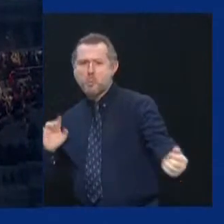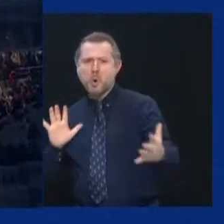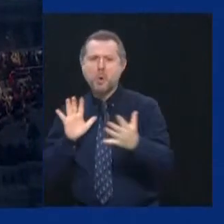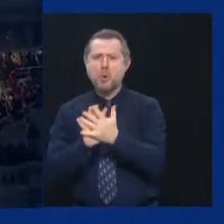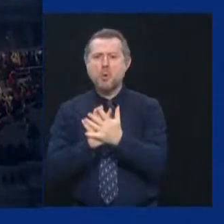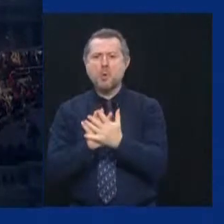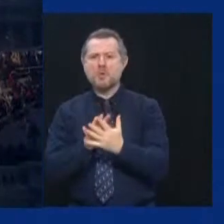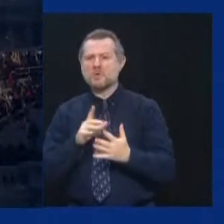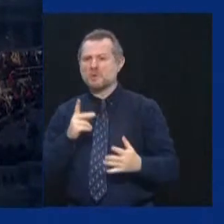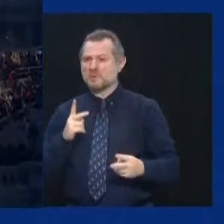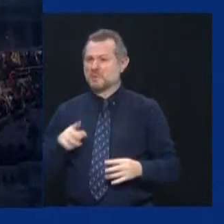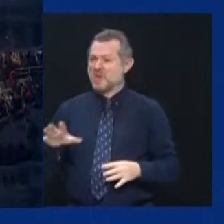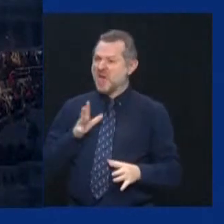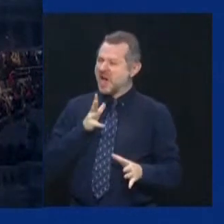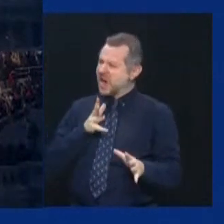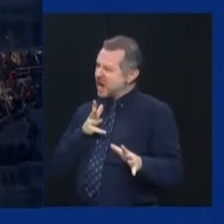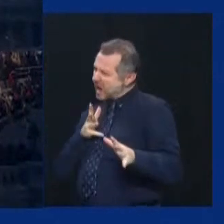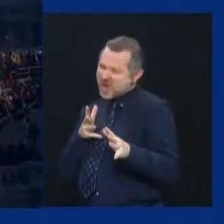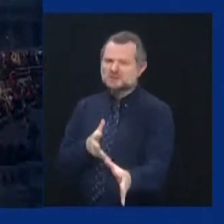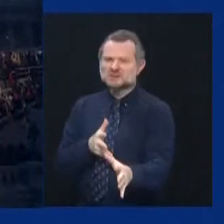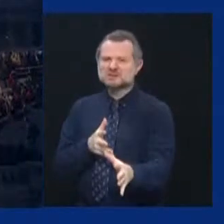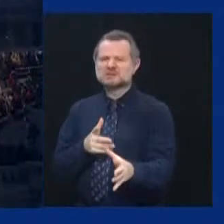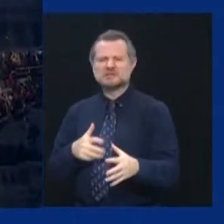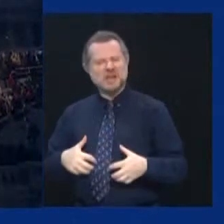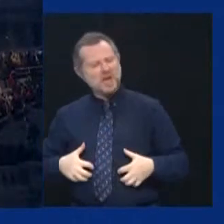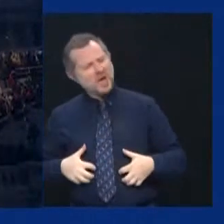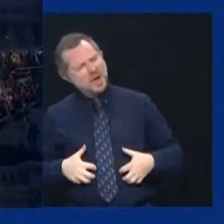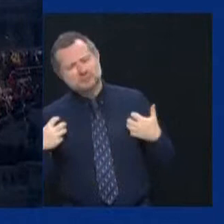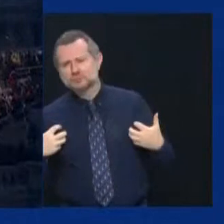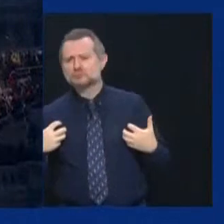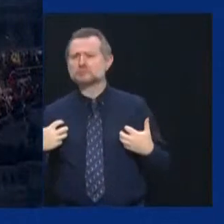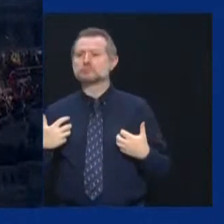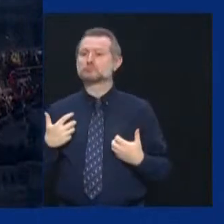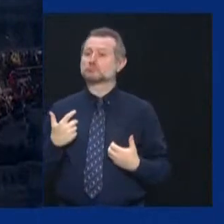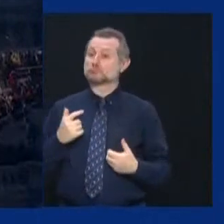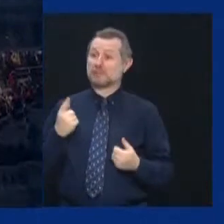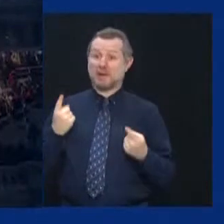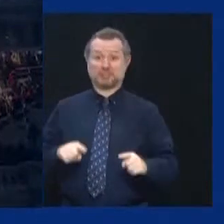result of a leader who, for 4 years,